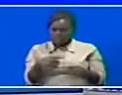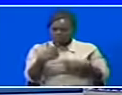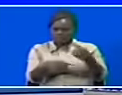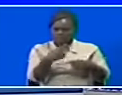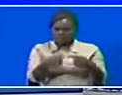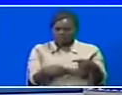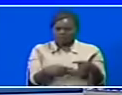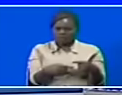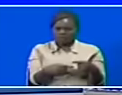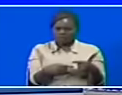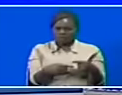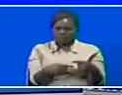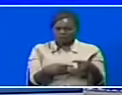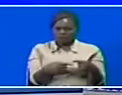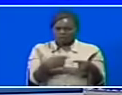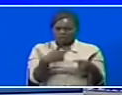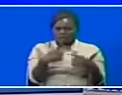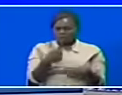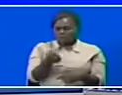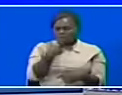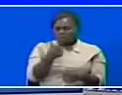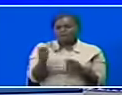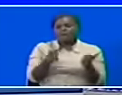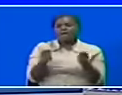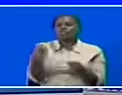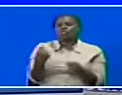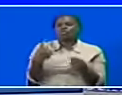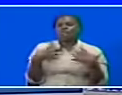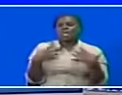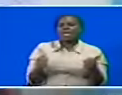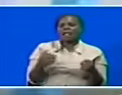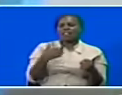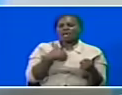disorder that has no cure yet, but is only managed.